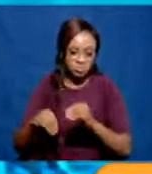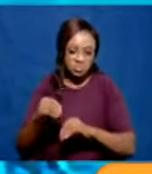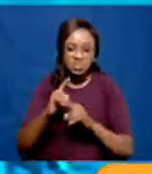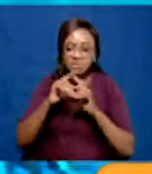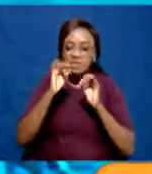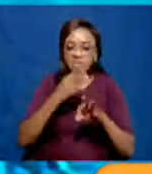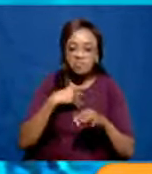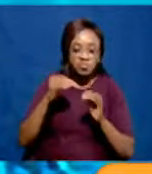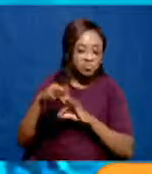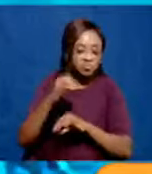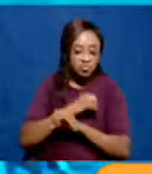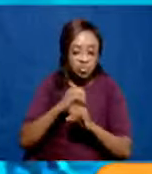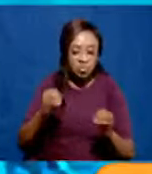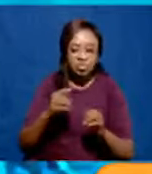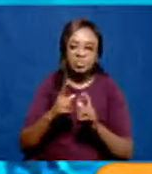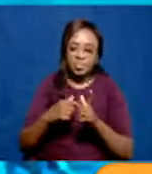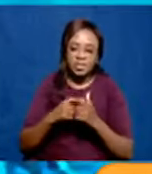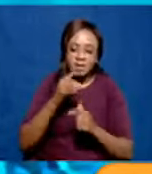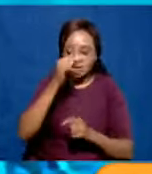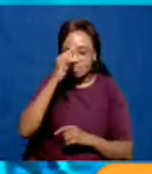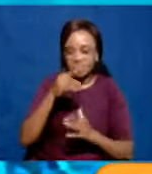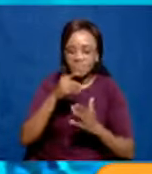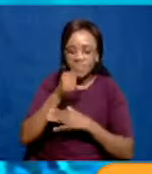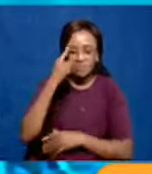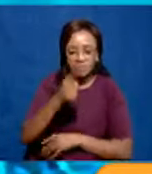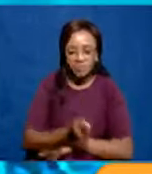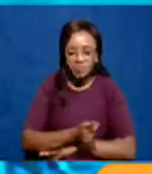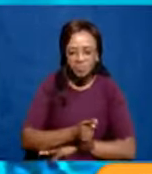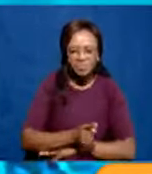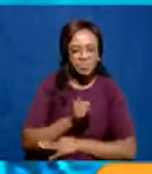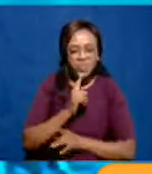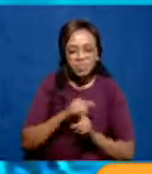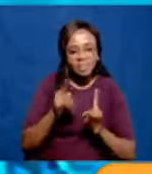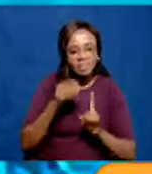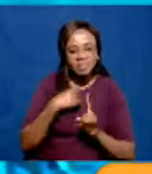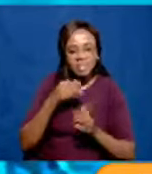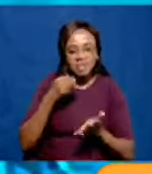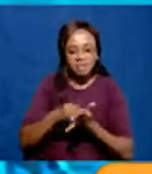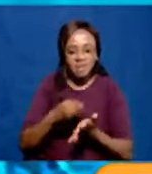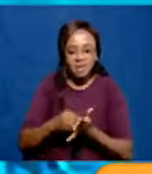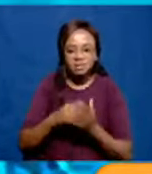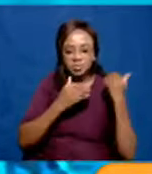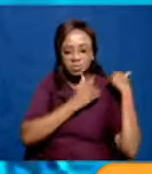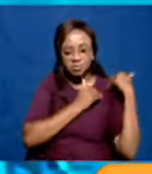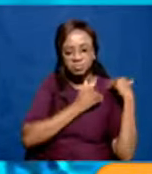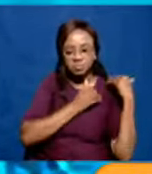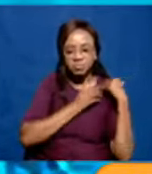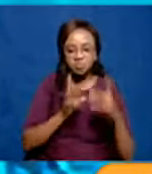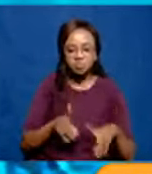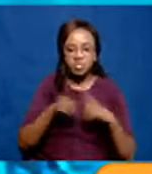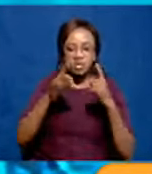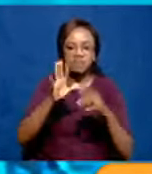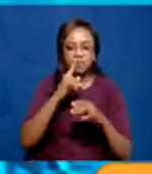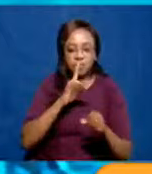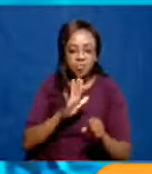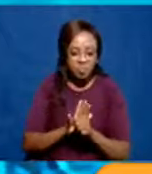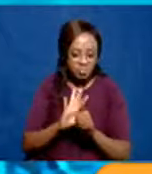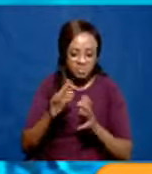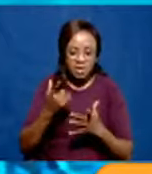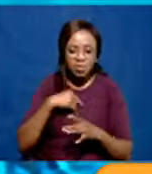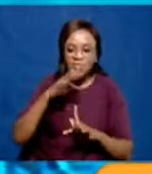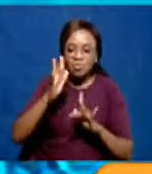will be paid for. If, for example, that doesn't go through, how do you meet the financial projections and therefore deliver on your mandate and your promise? So we can't